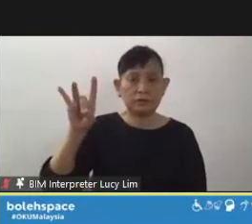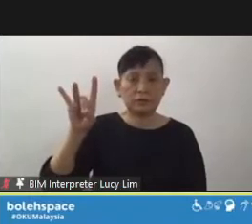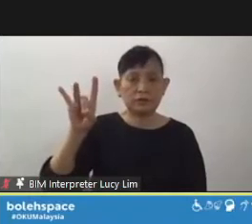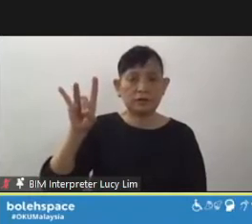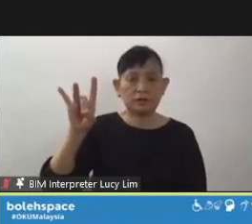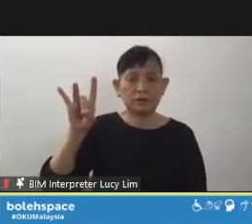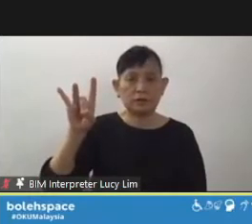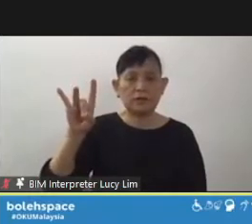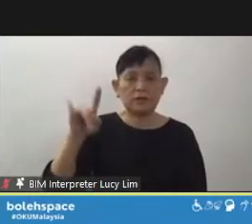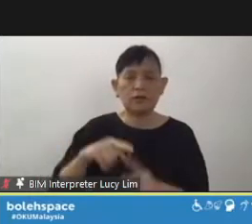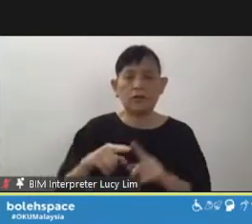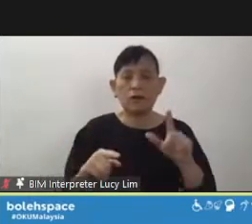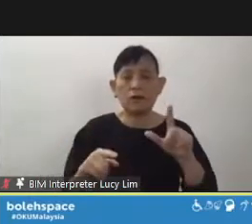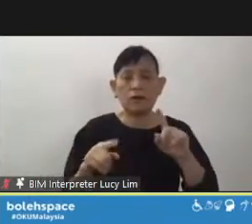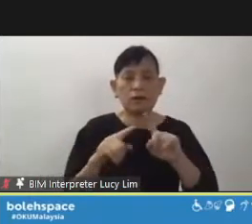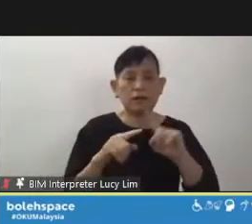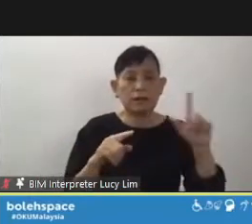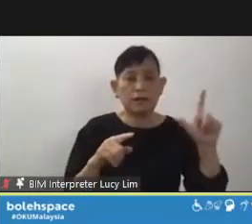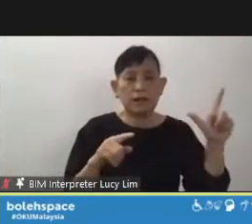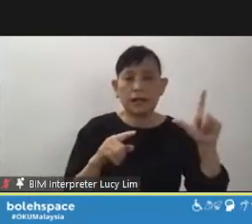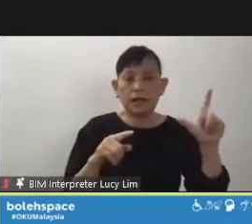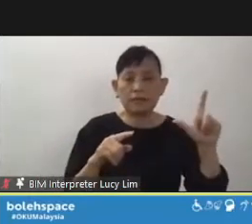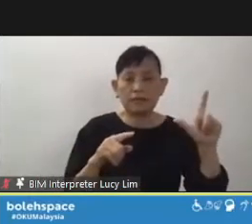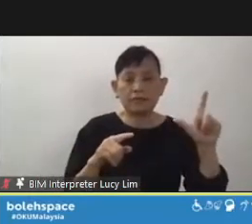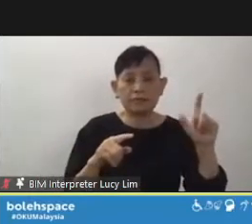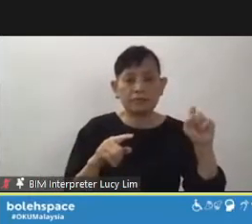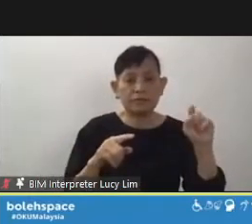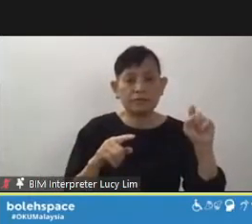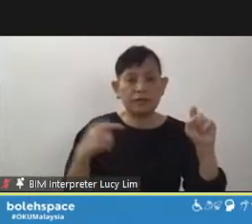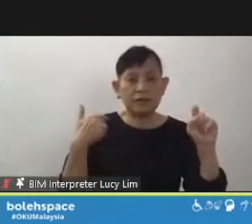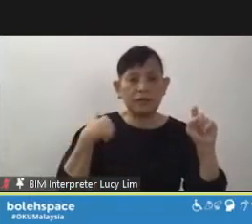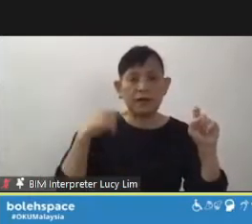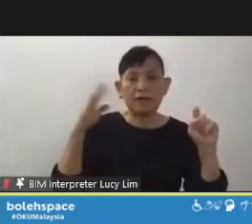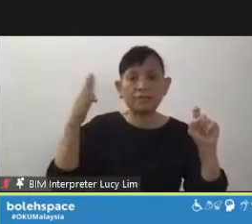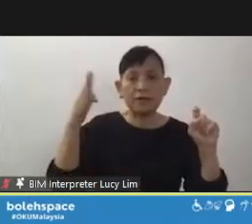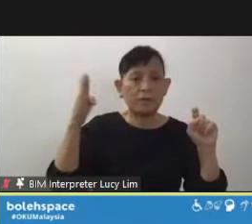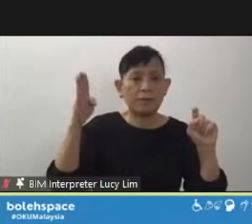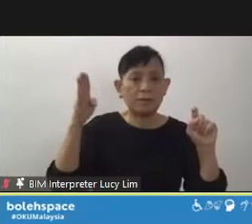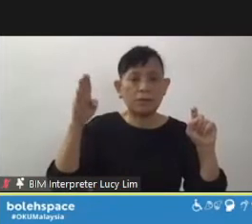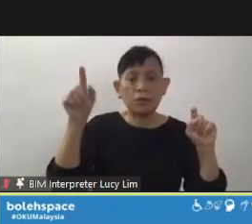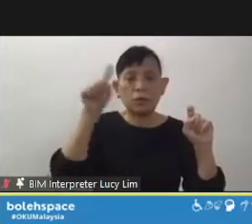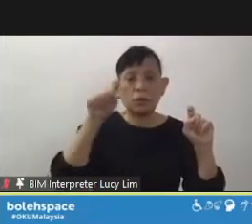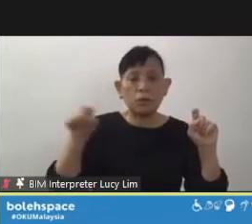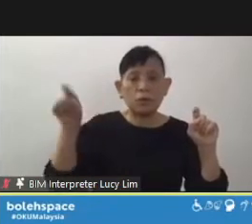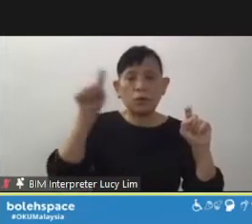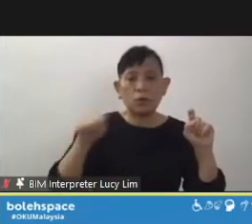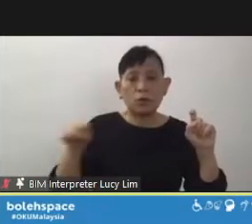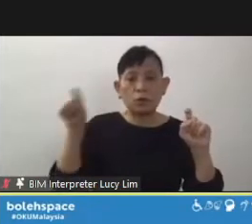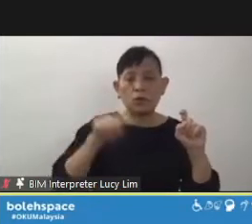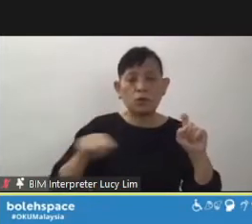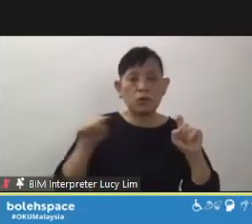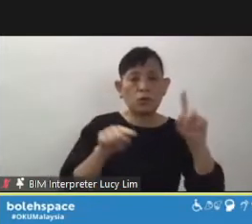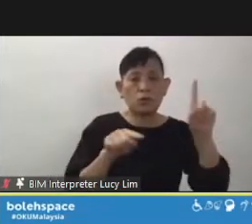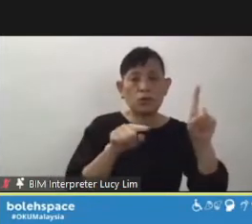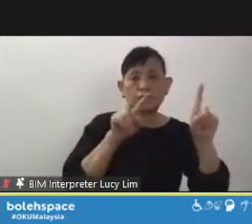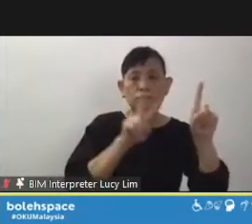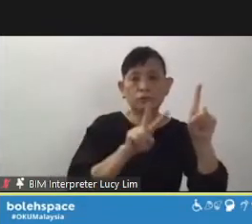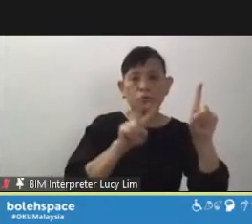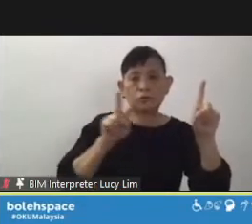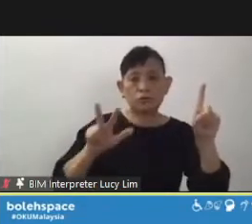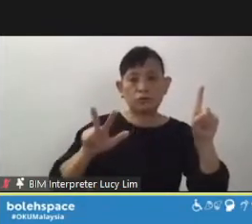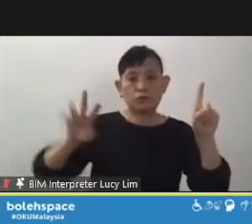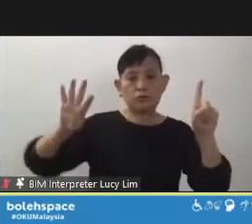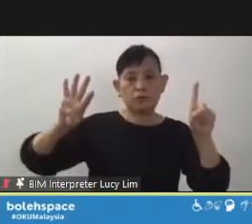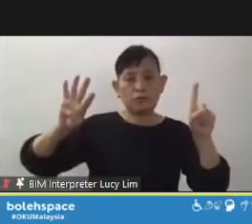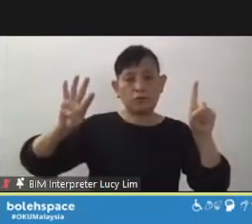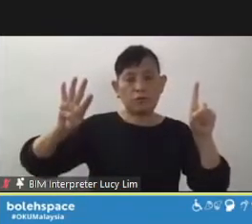the upper left, counterclockwise, there are blue circles with a sequence of numbers from 1 to 4 in white fonts